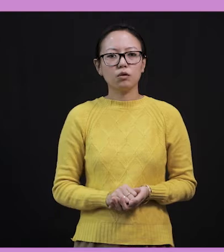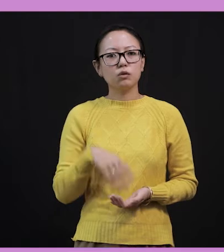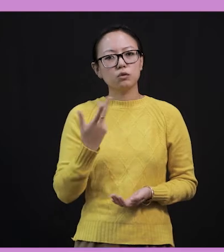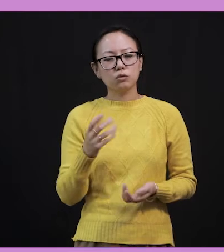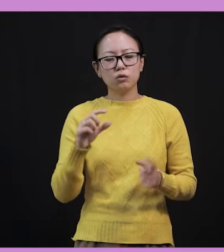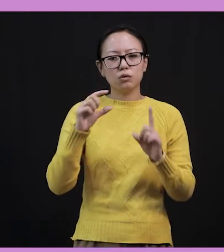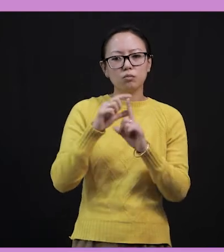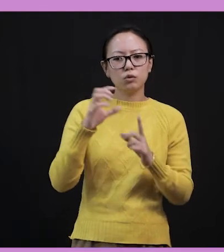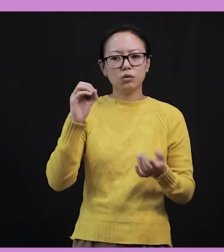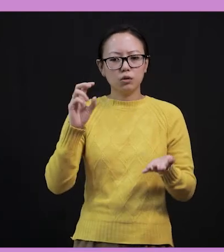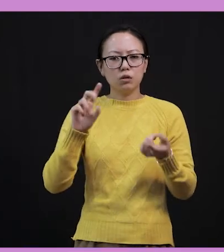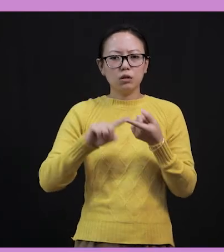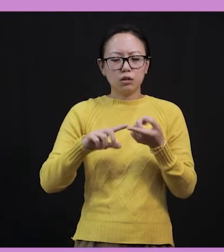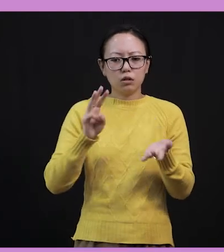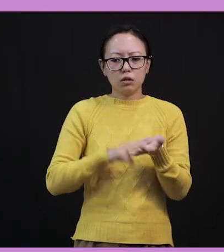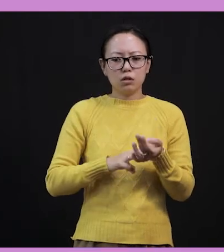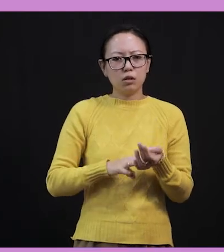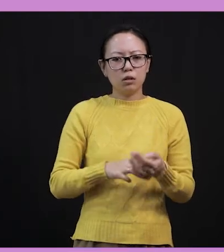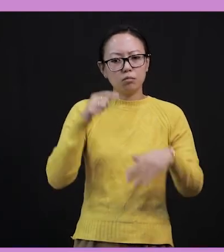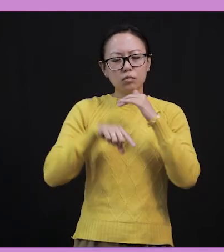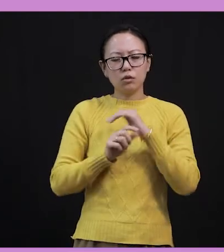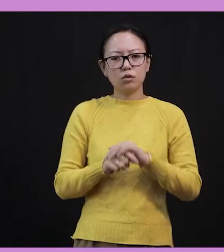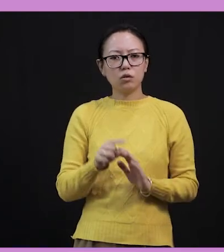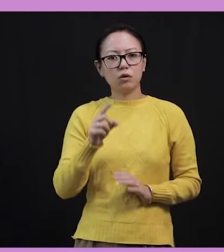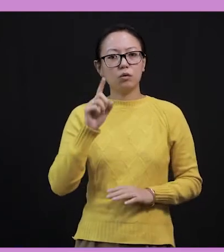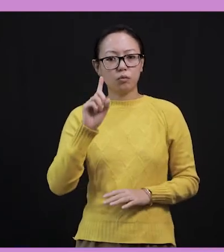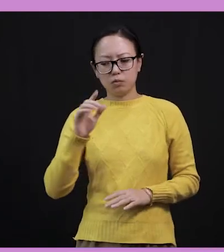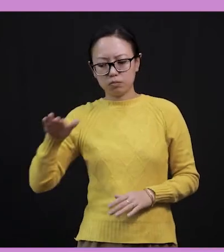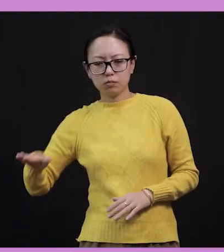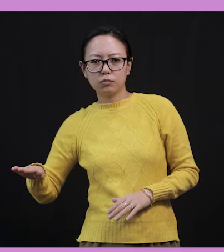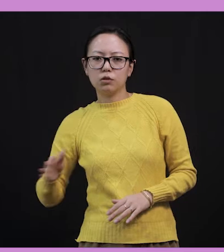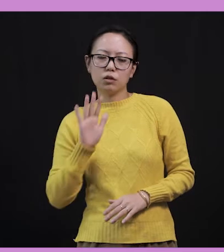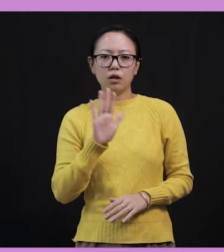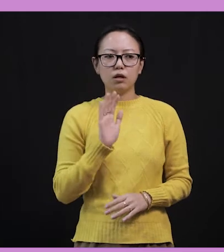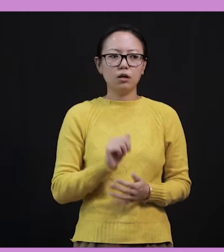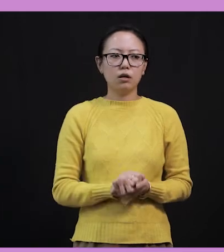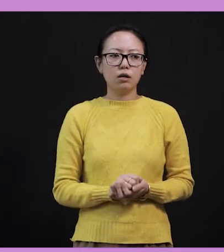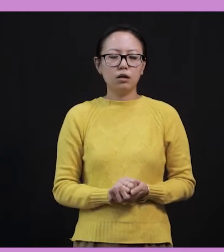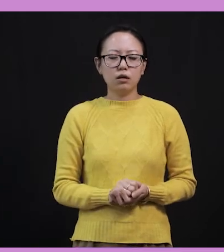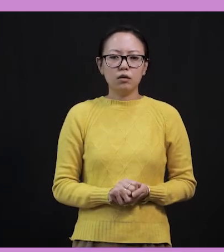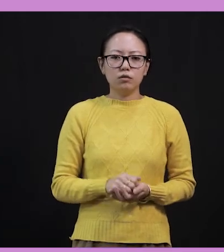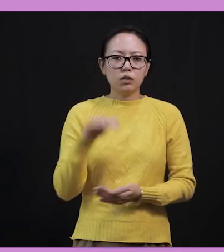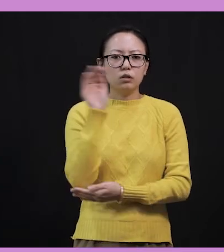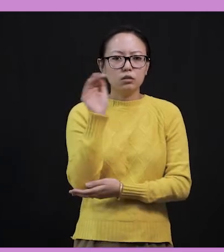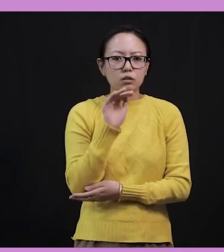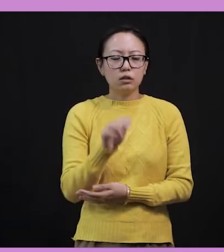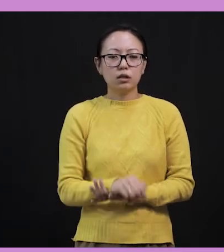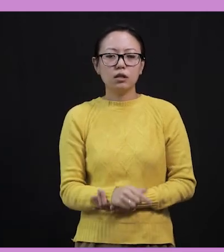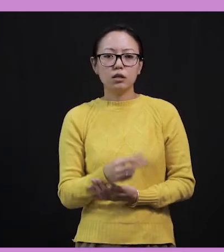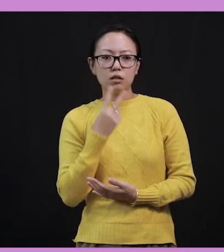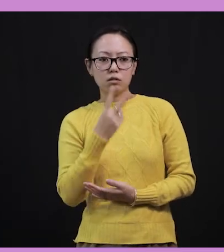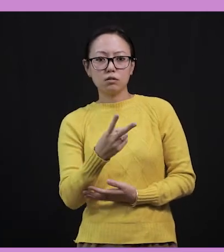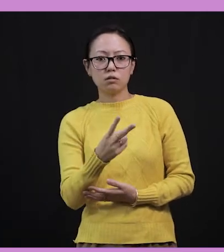the garden, and obviously, as all of us, he runs away from it out of fear. However,